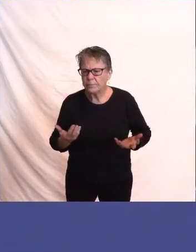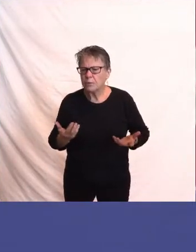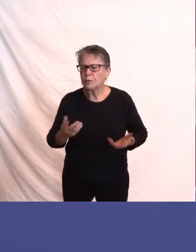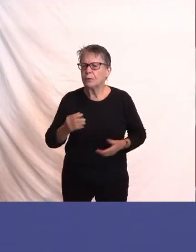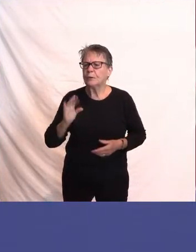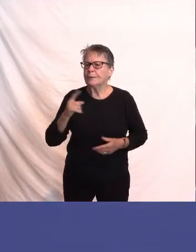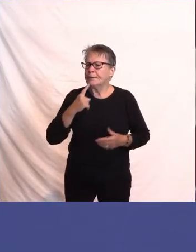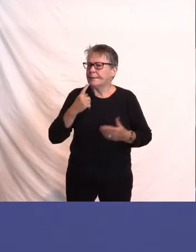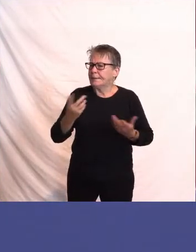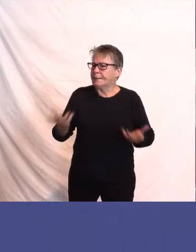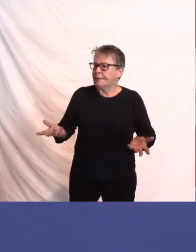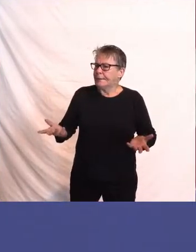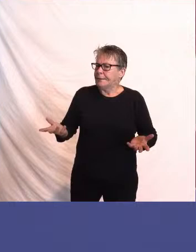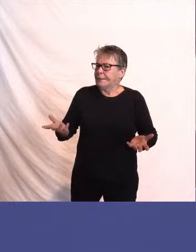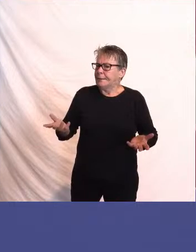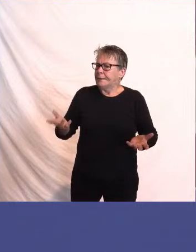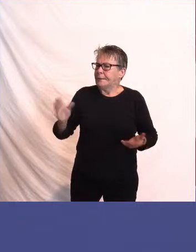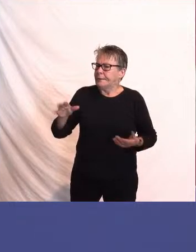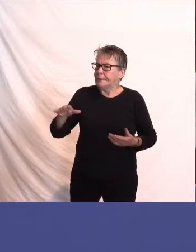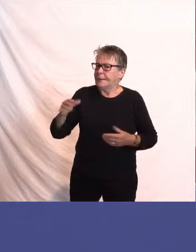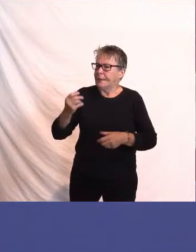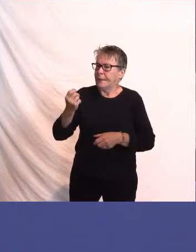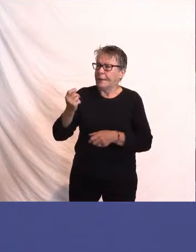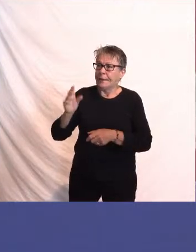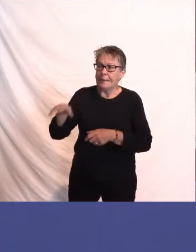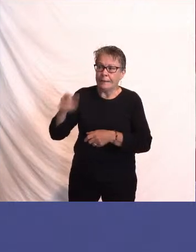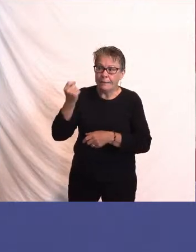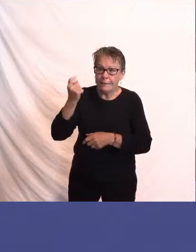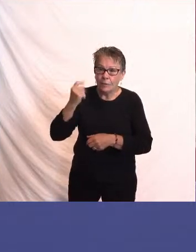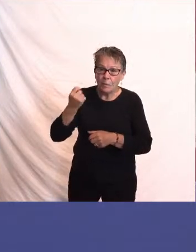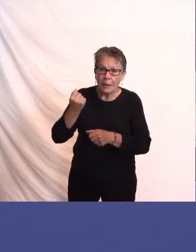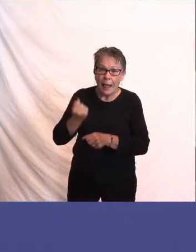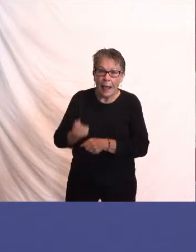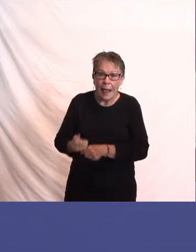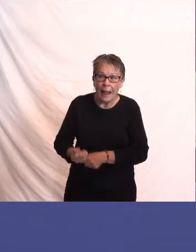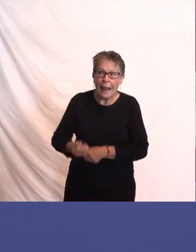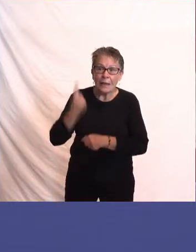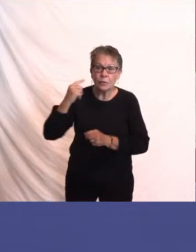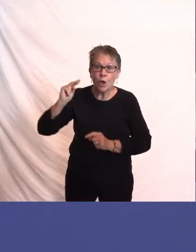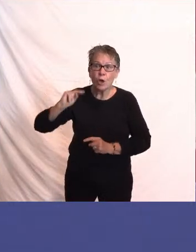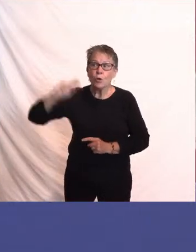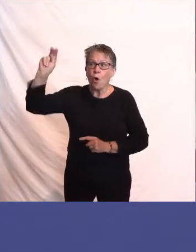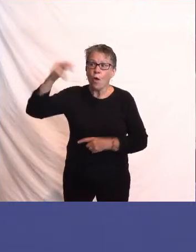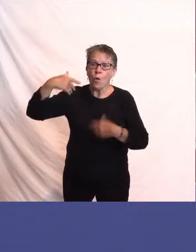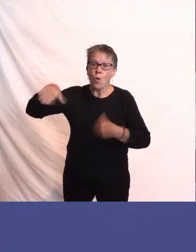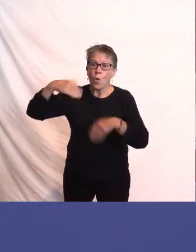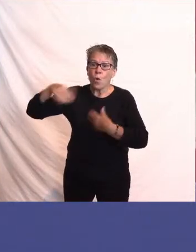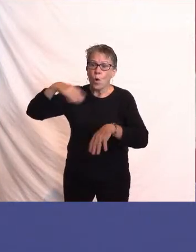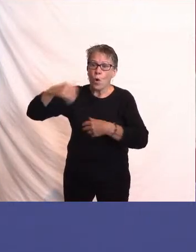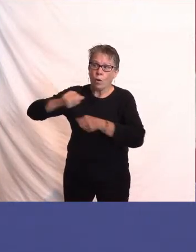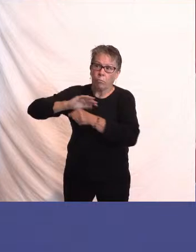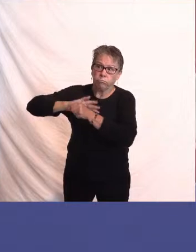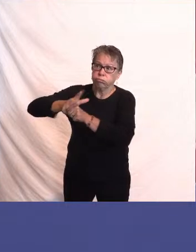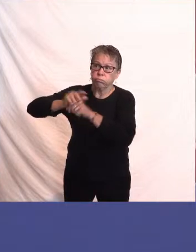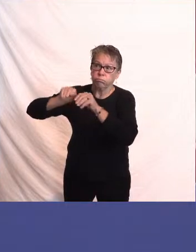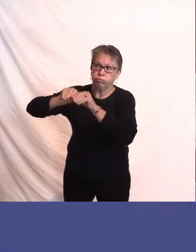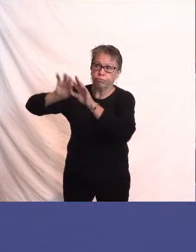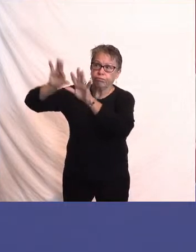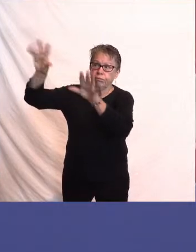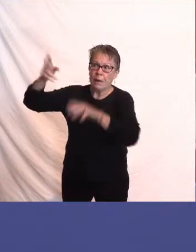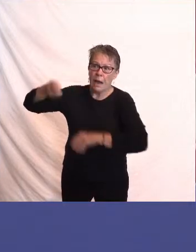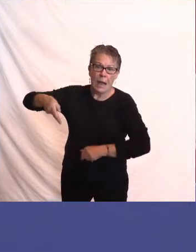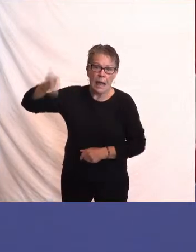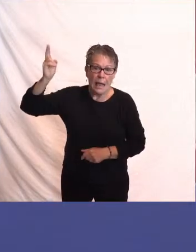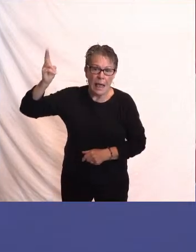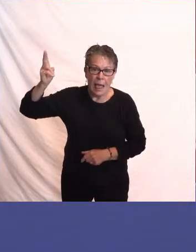year ago, where the disease was more prevalent in the north and then traveled down to the south. This is actually the opposite.